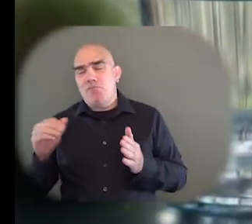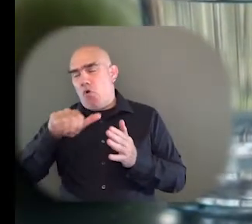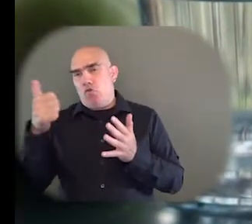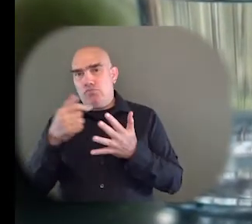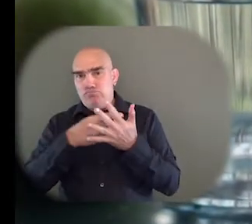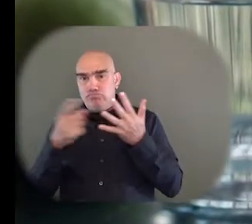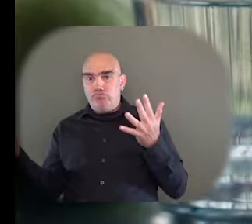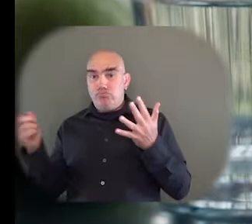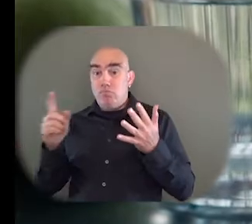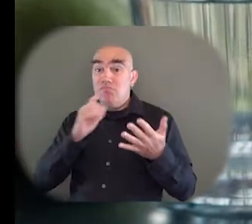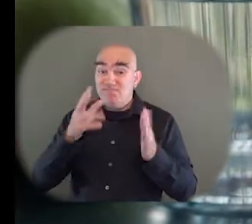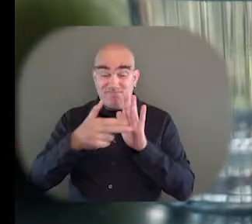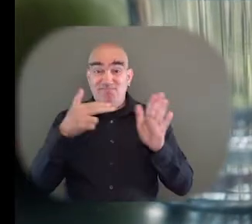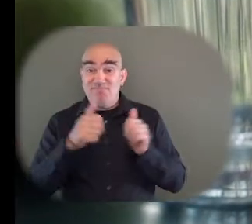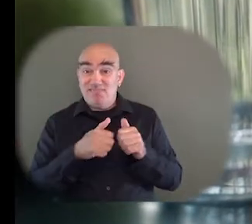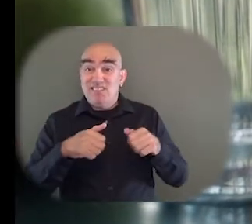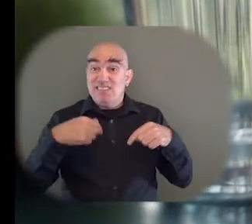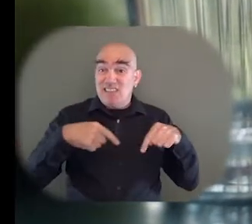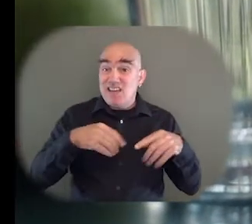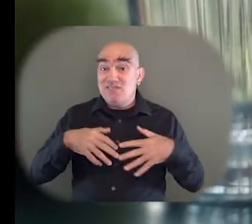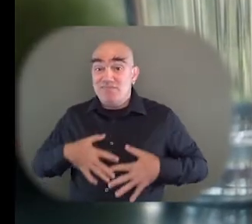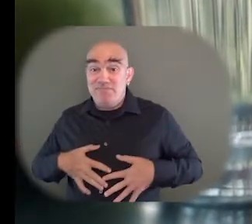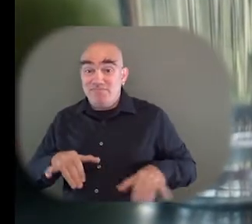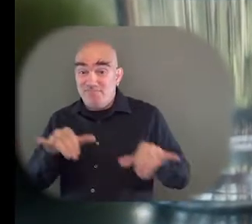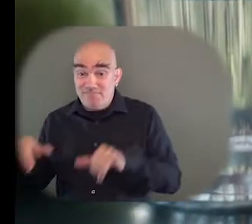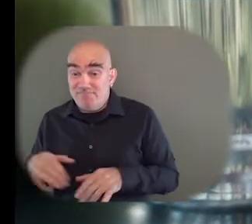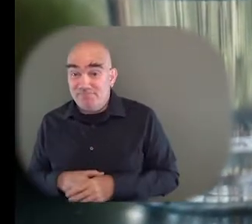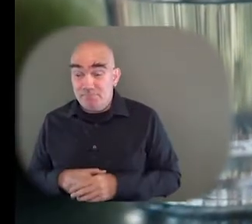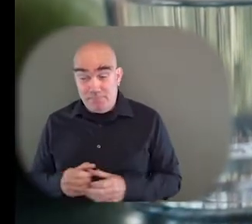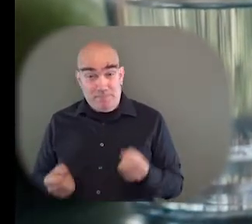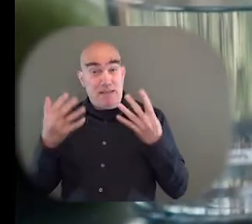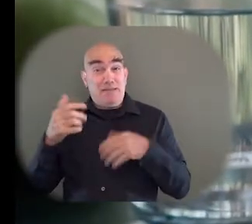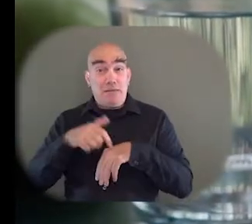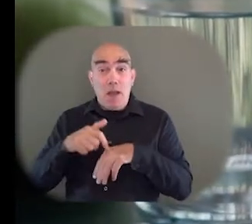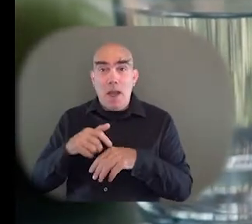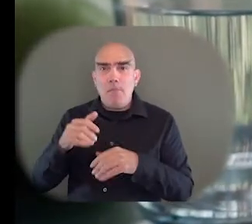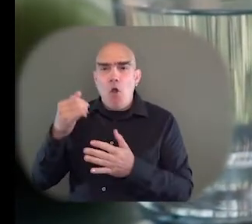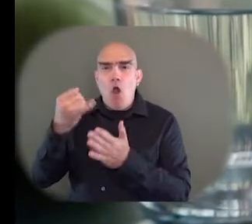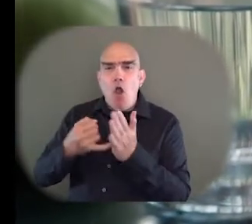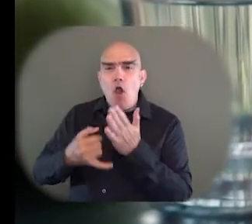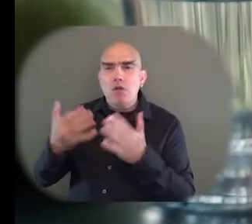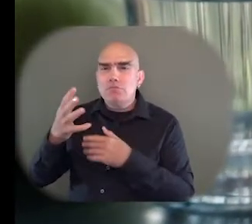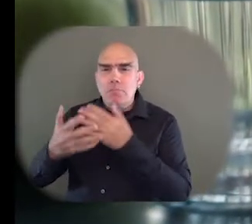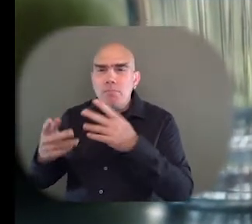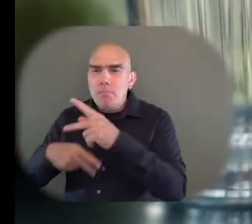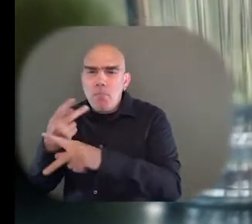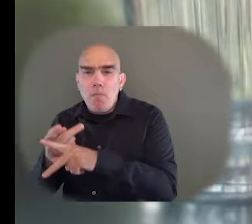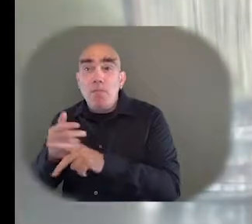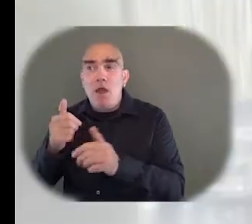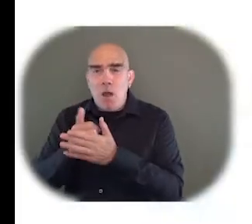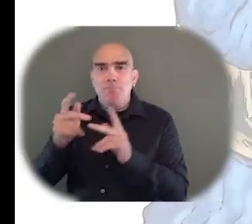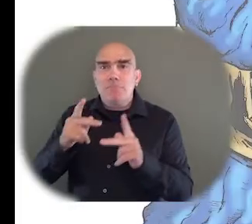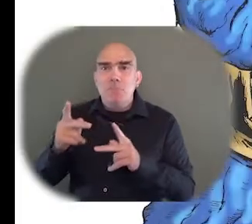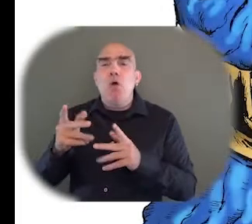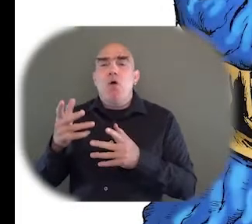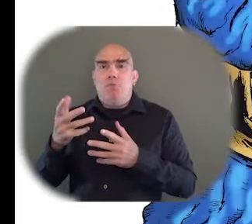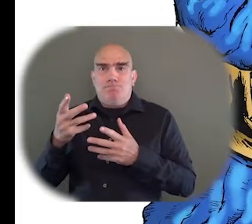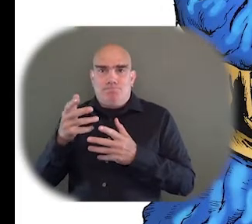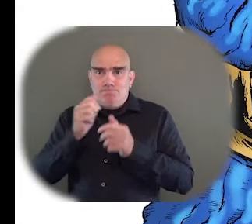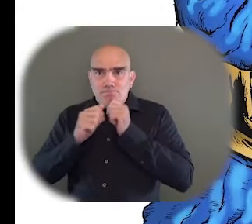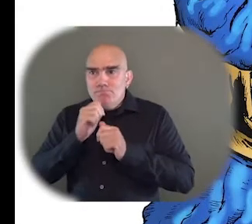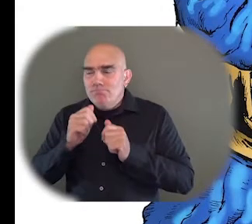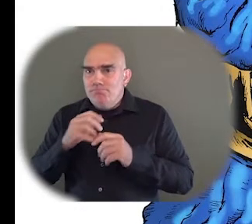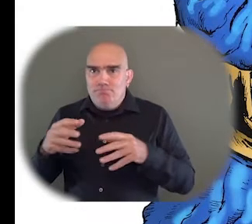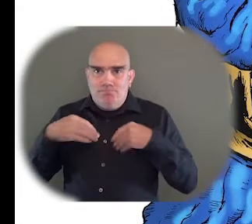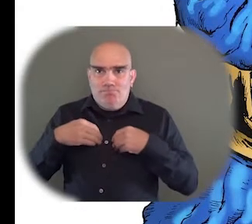with anxiety or depression. Many times, art of any form helps people cope with anxiety and depression. These